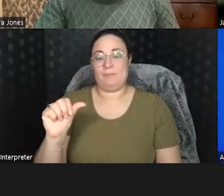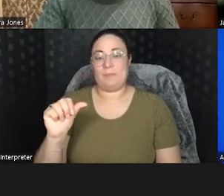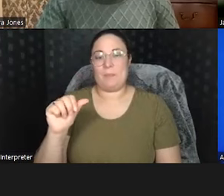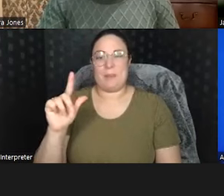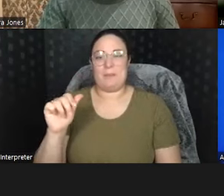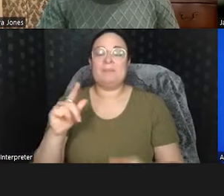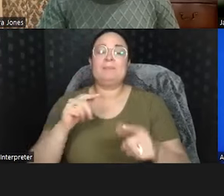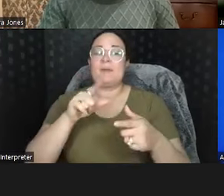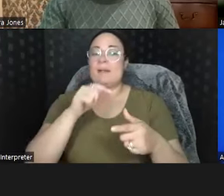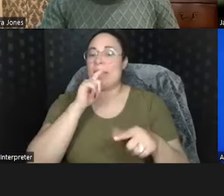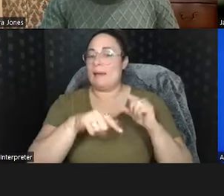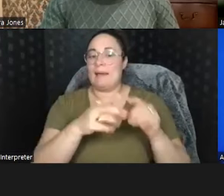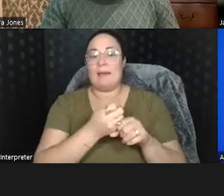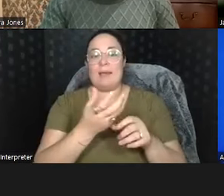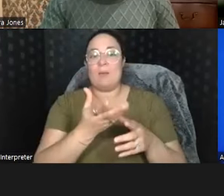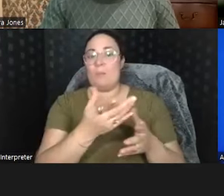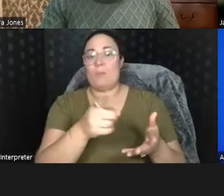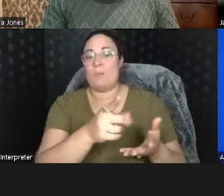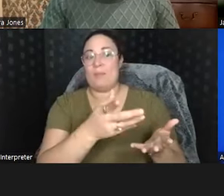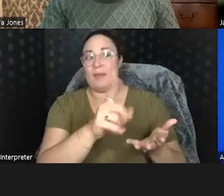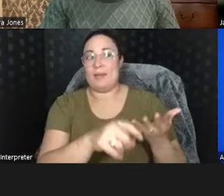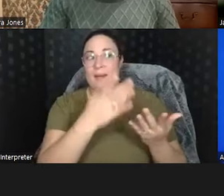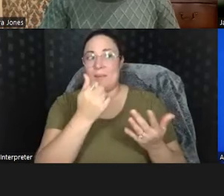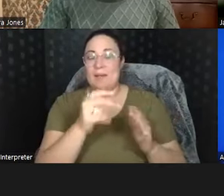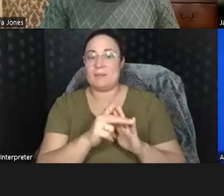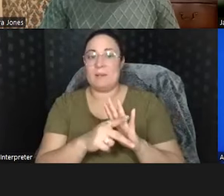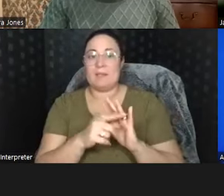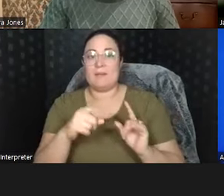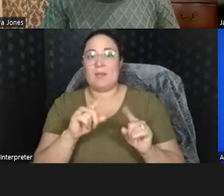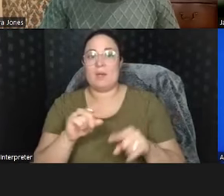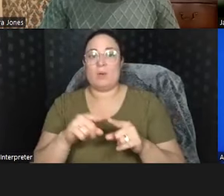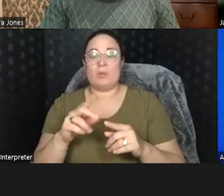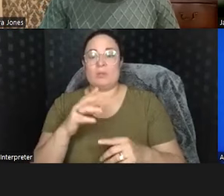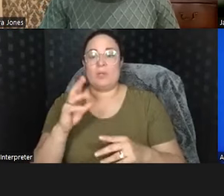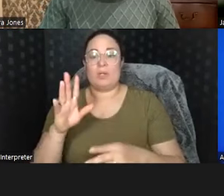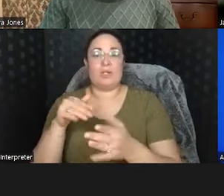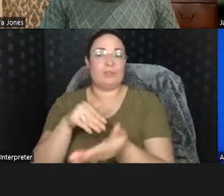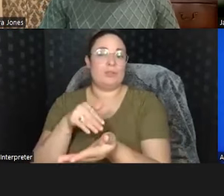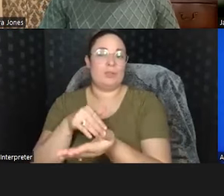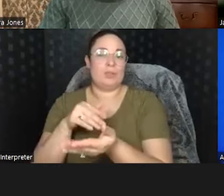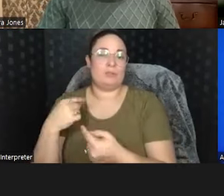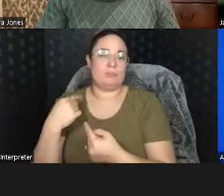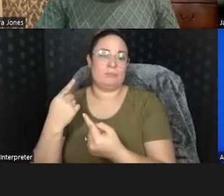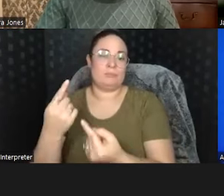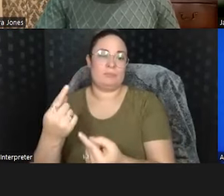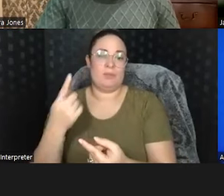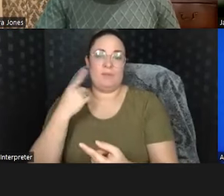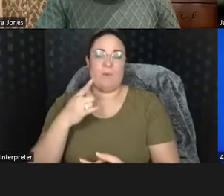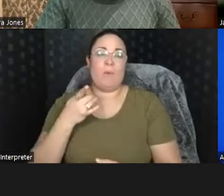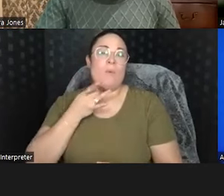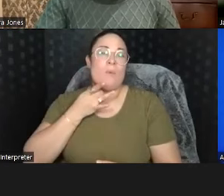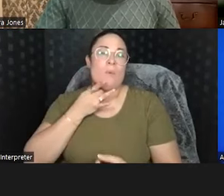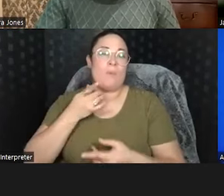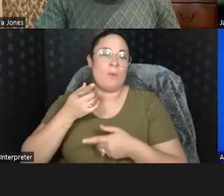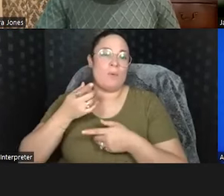need due to policy. And that shouldn't be. They were going to their primary care physician to get hormone replacement